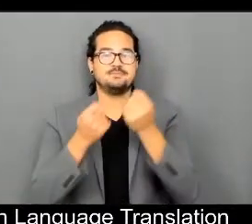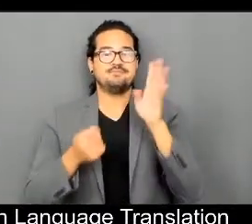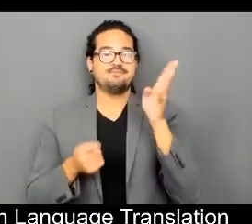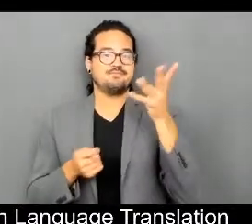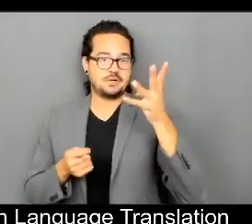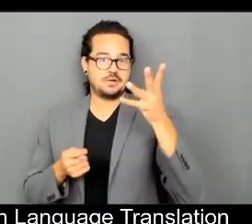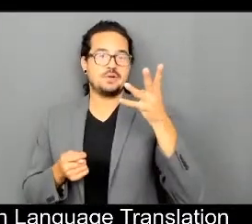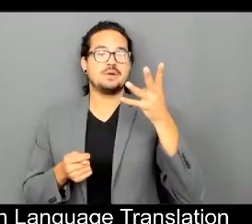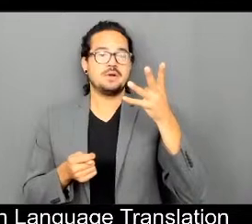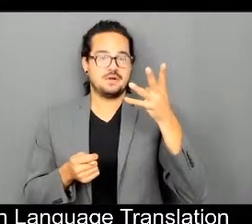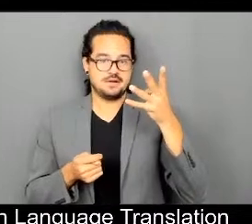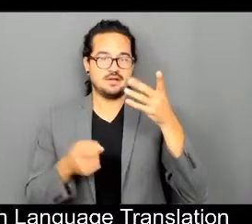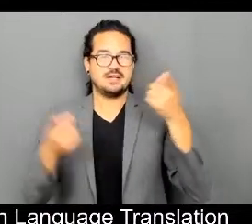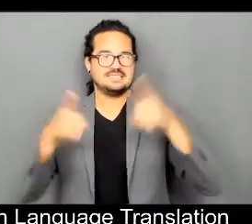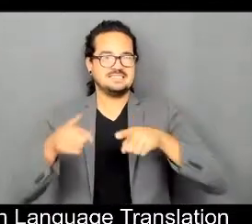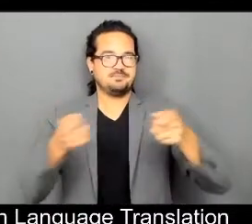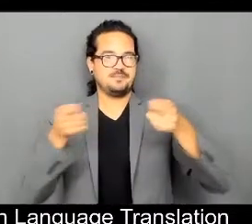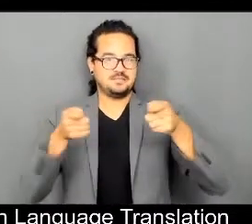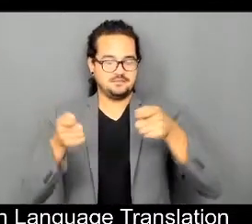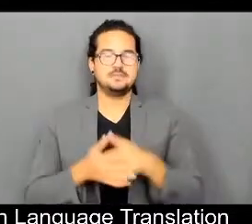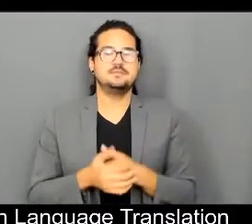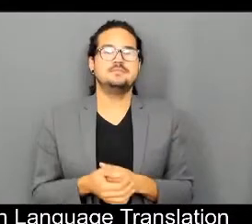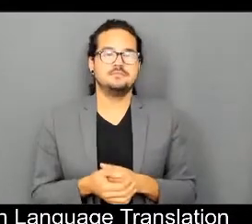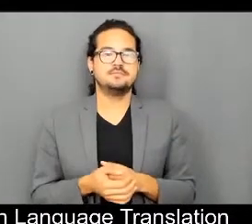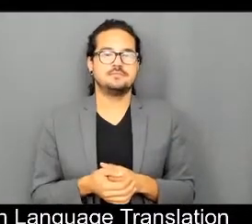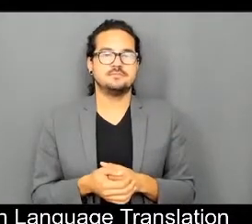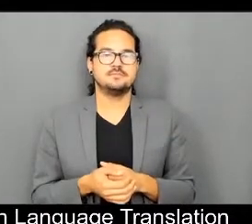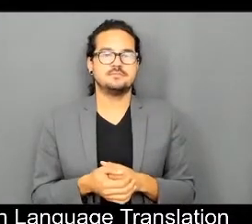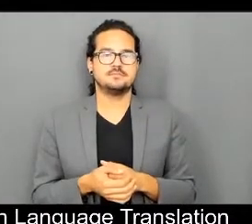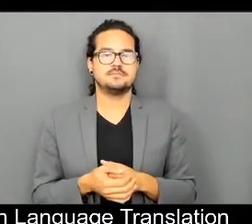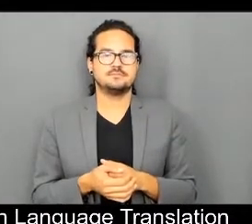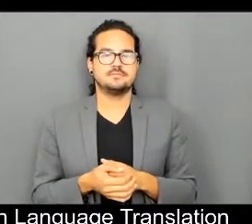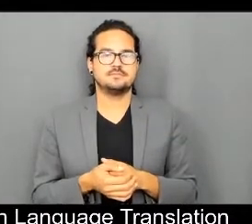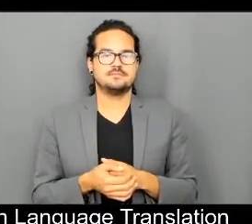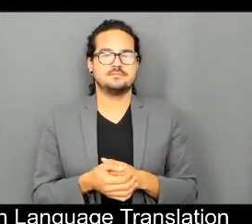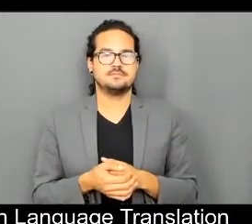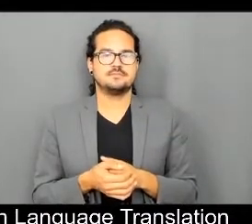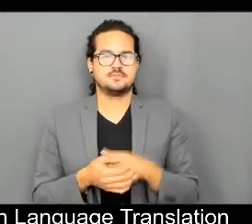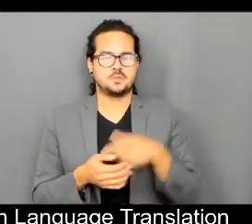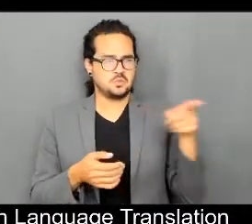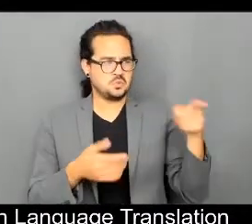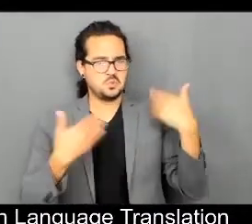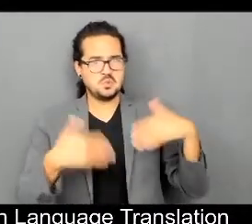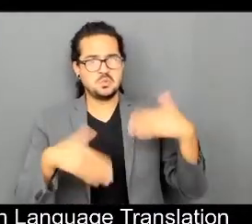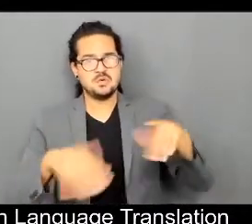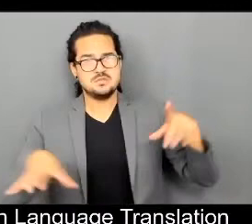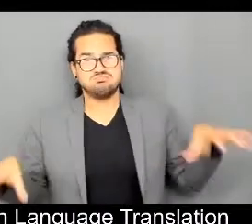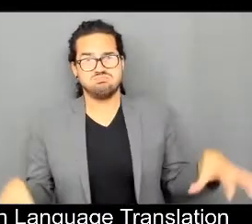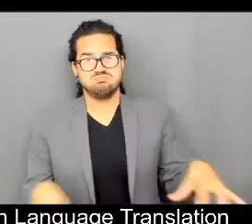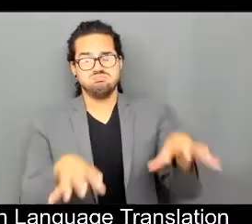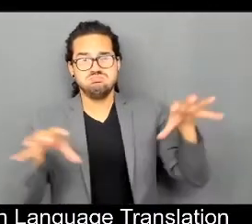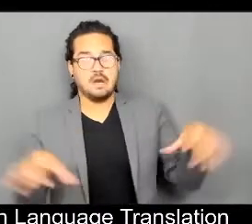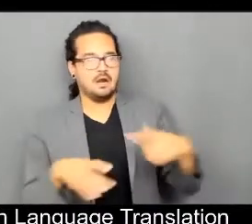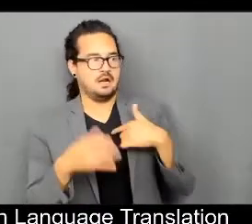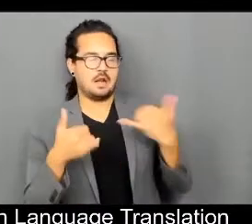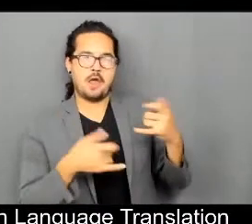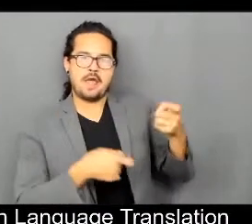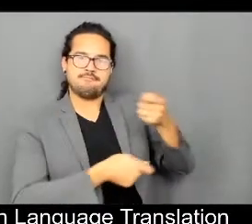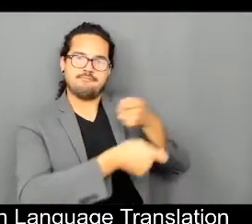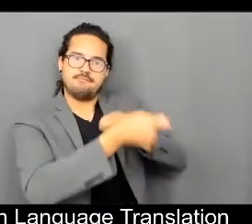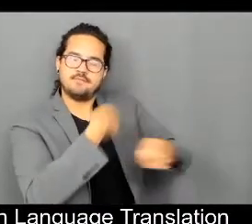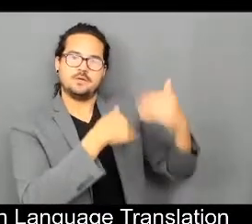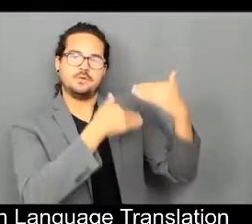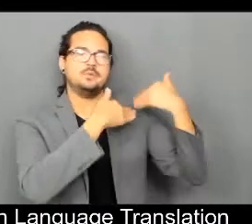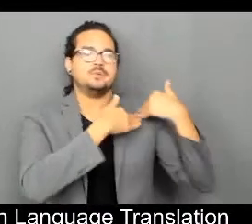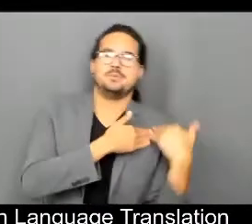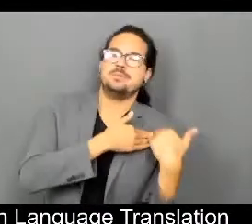stepping into some big shoes from the Type 1 team, hoping to continue to the good work that they've already established, keep the fire